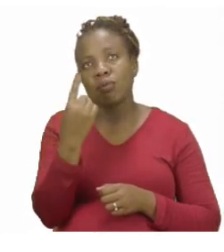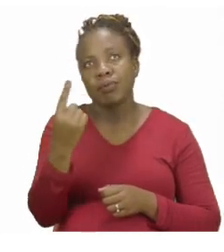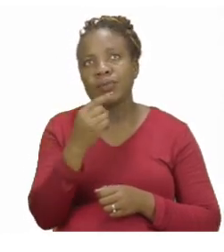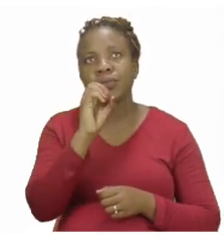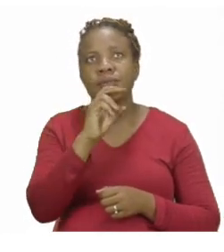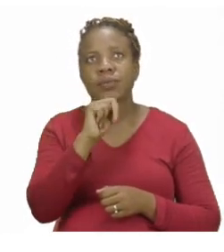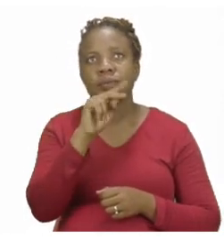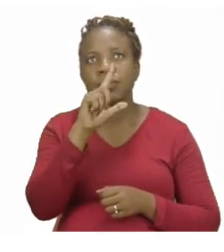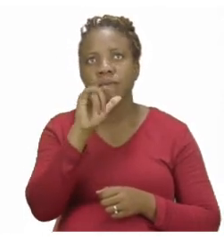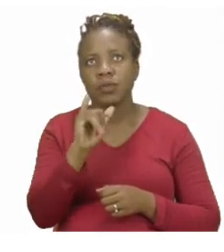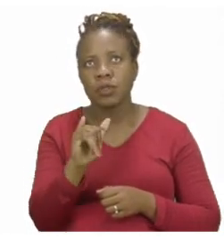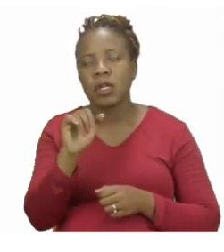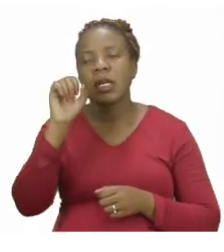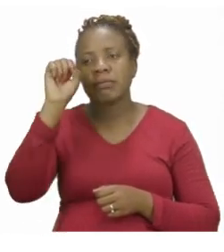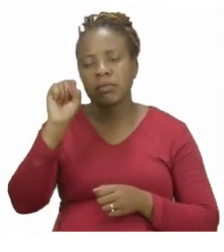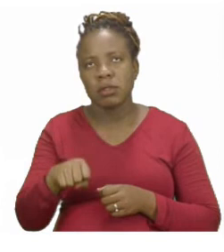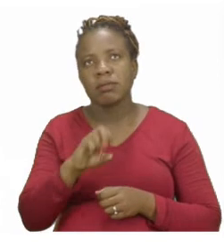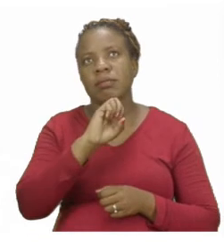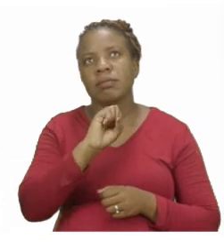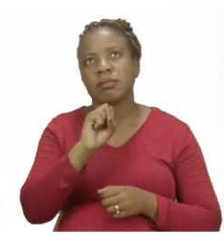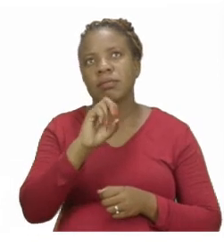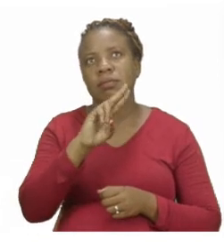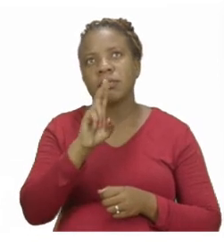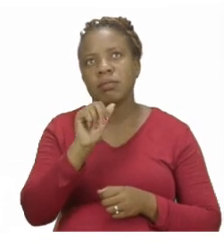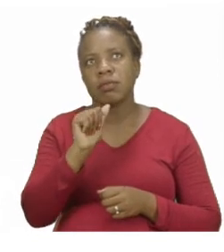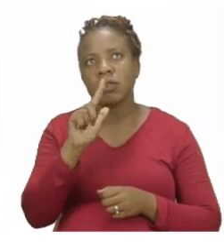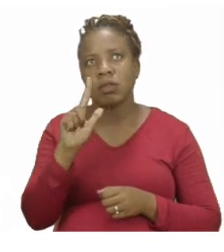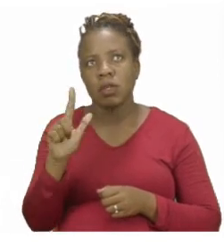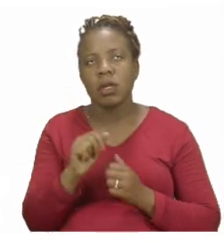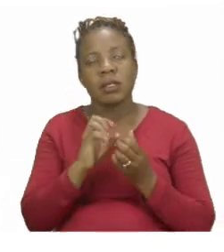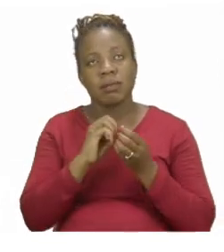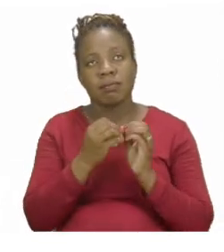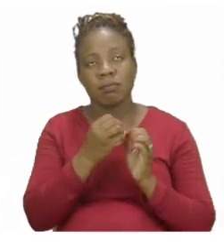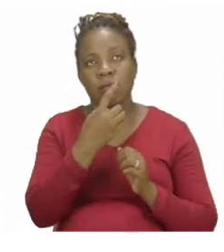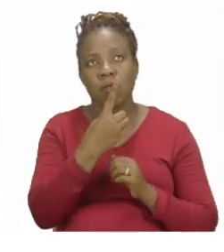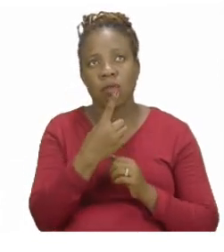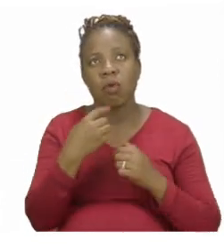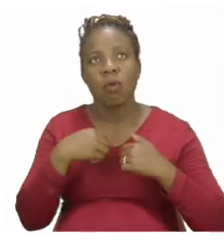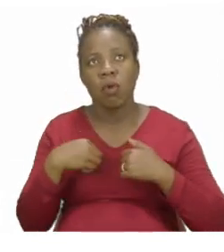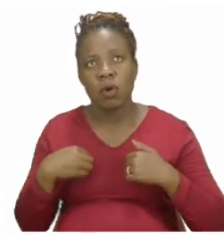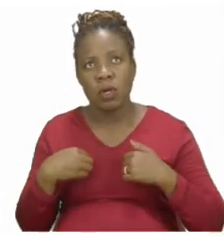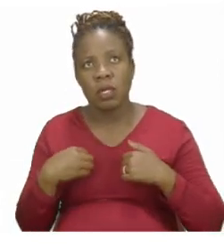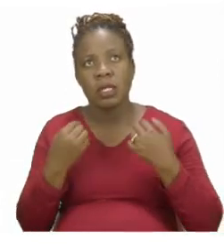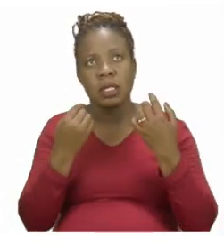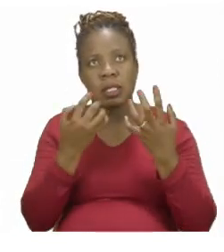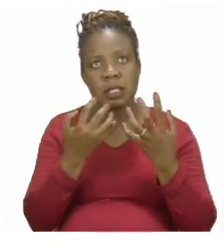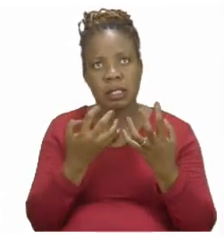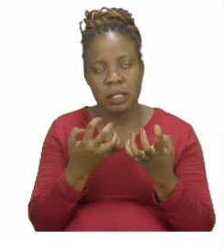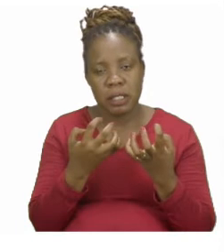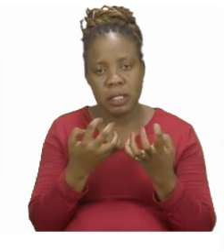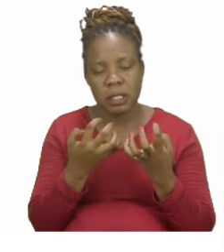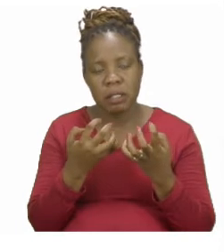reads, we need a blank space, water to cook food.